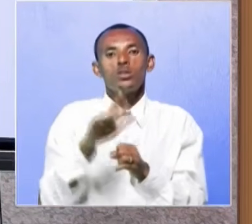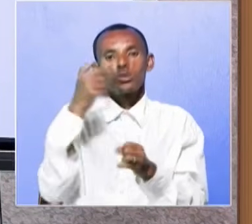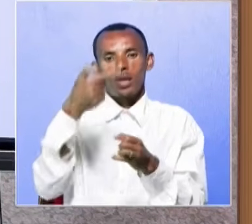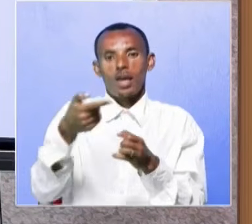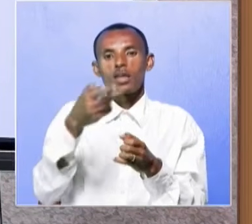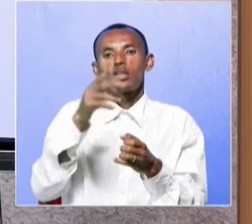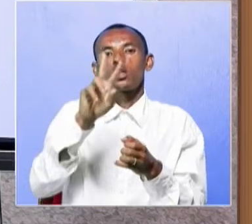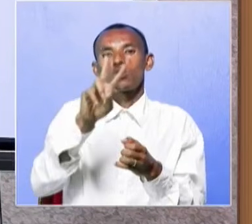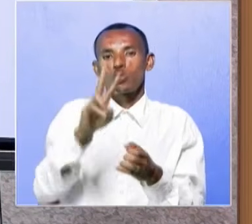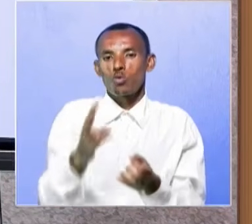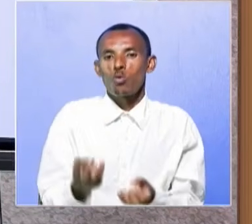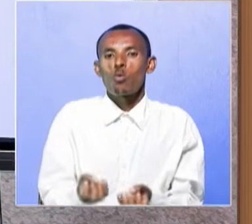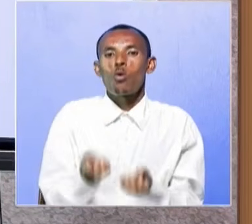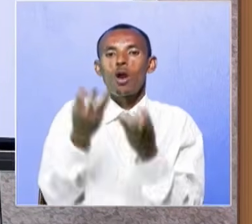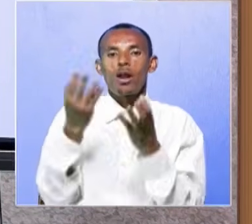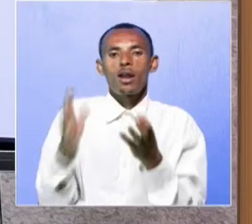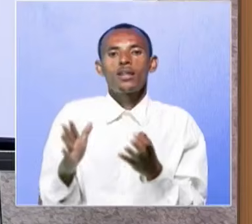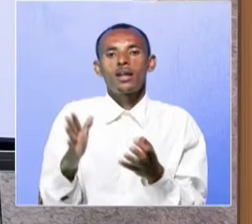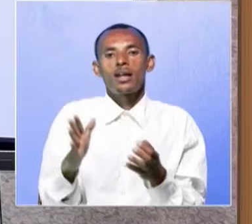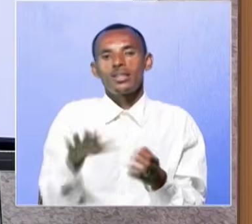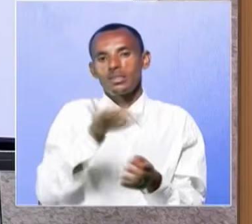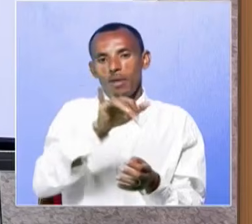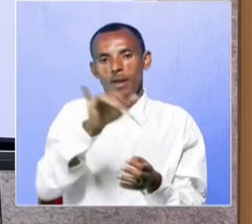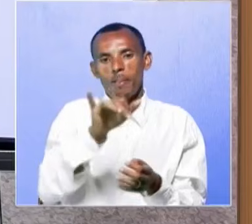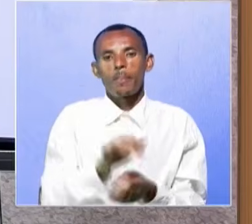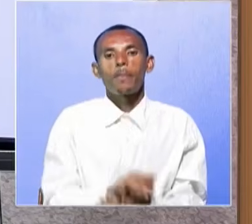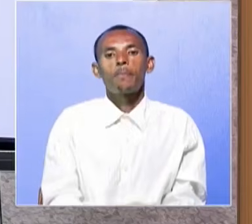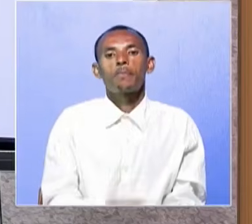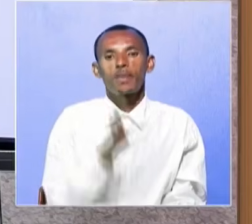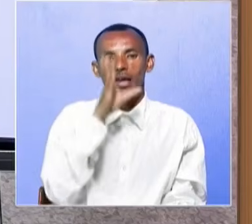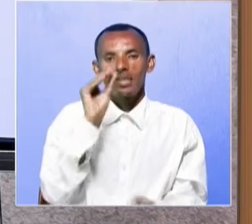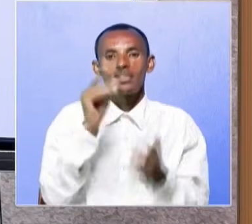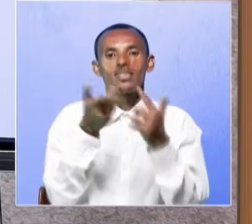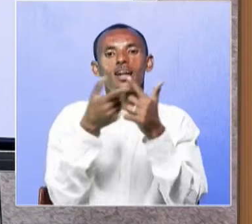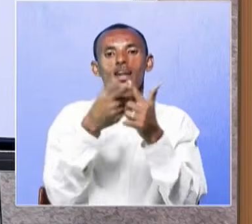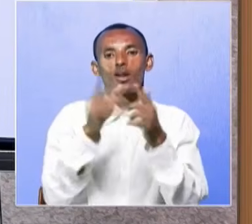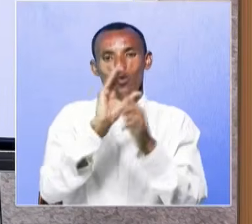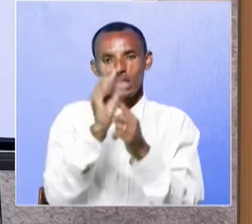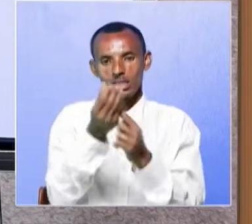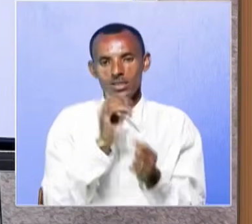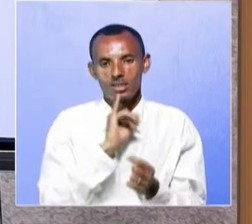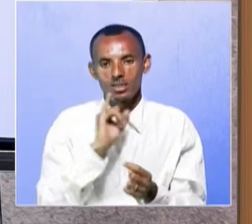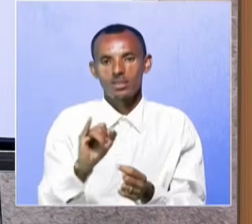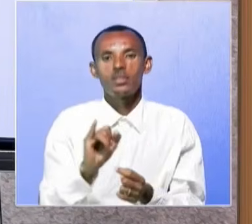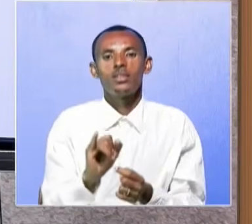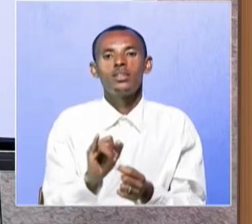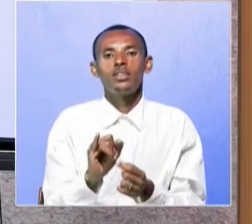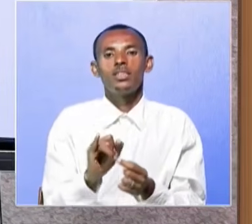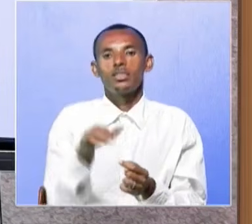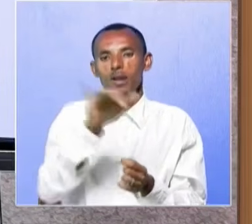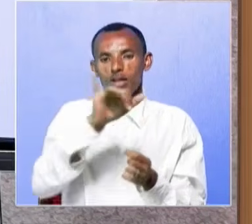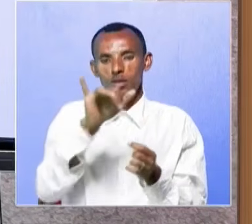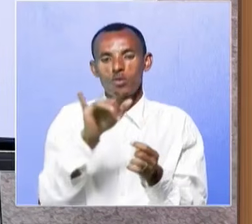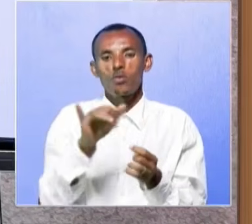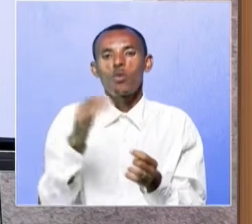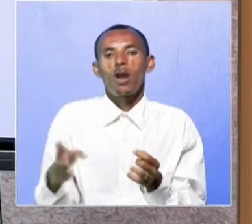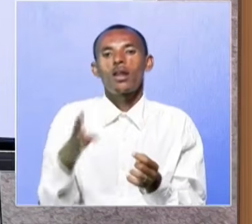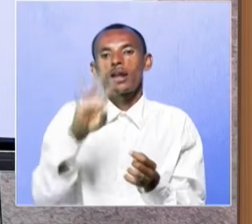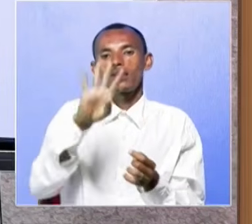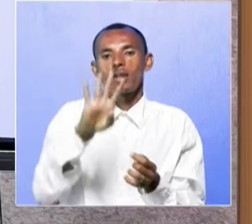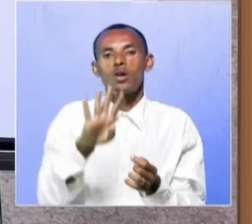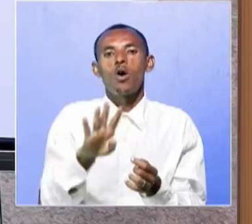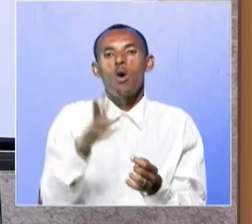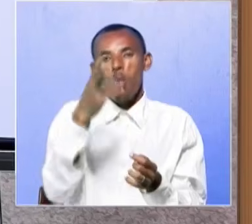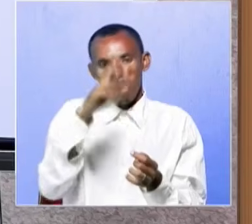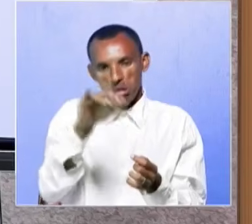two quadrilaterals are similar. And the second condition of similarity of quadrilateral or similarity